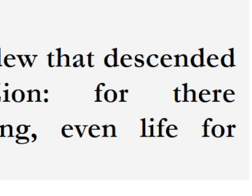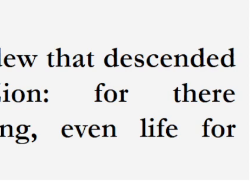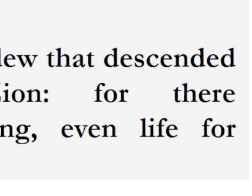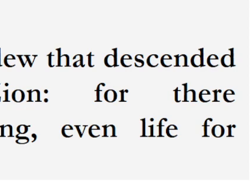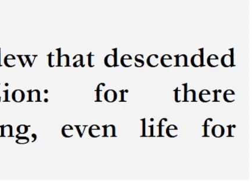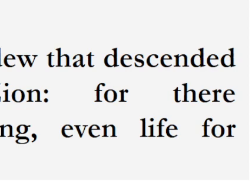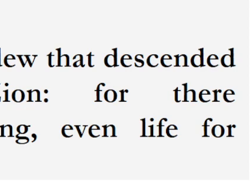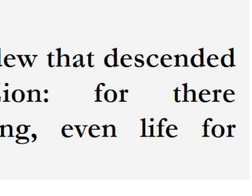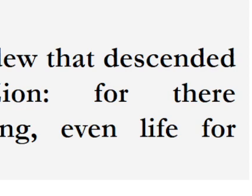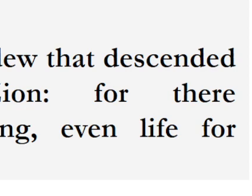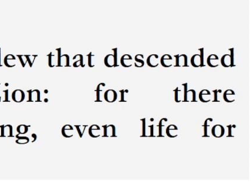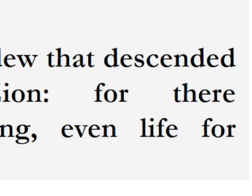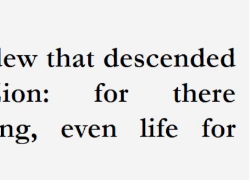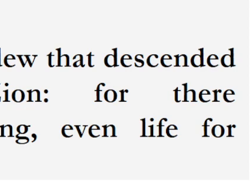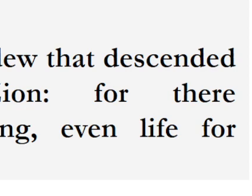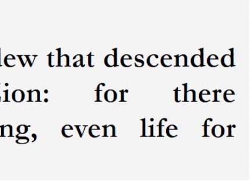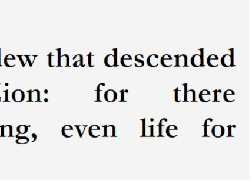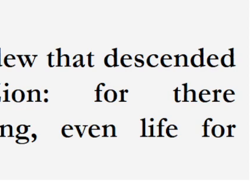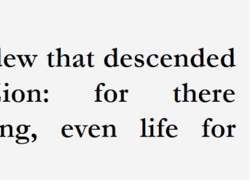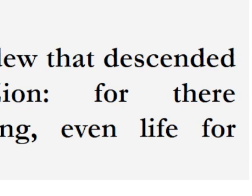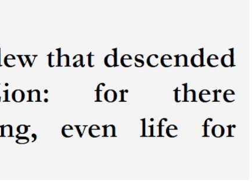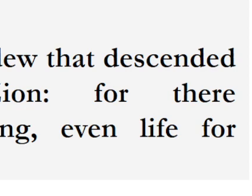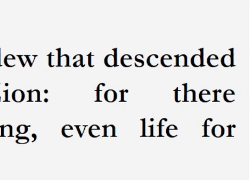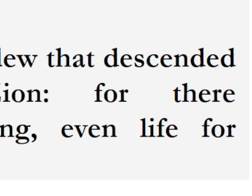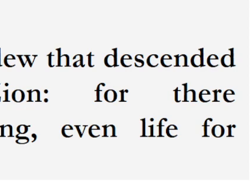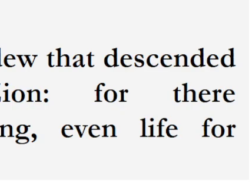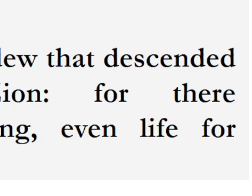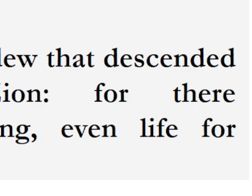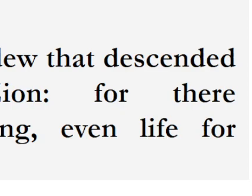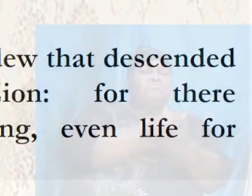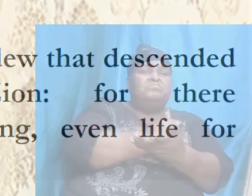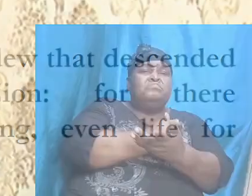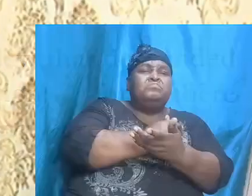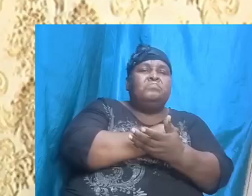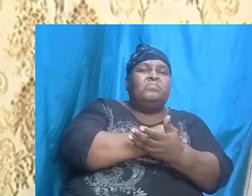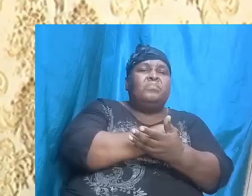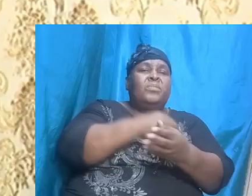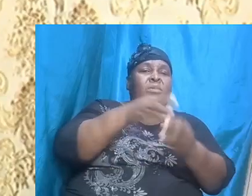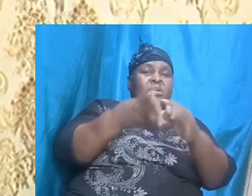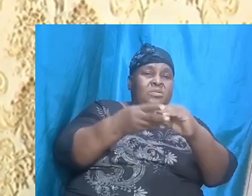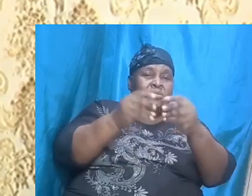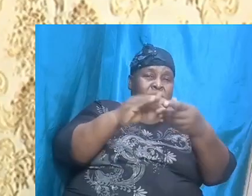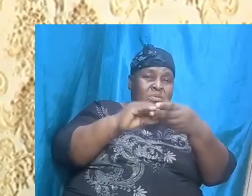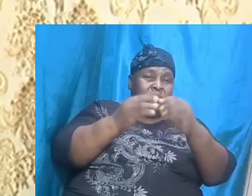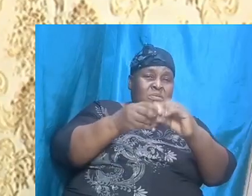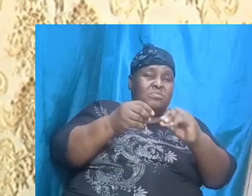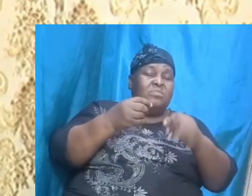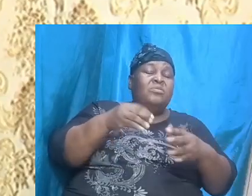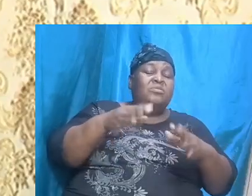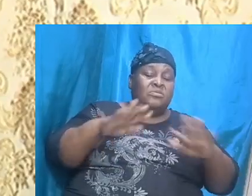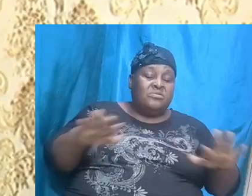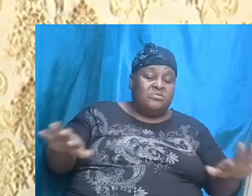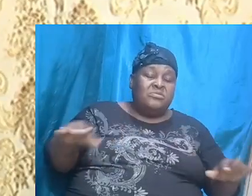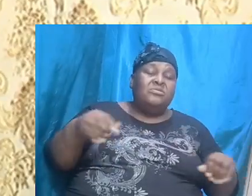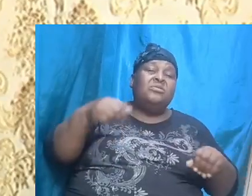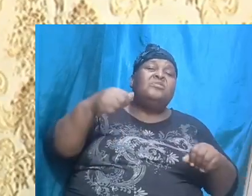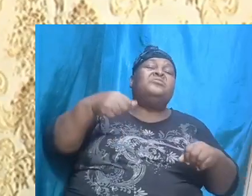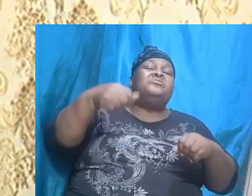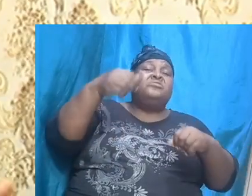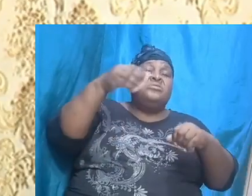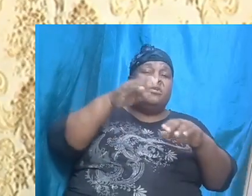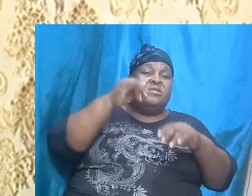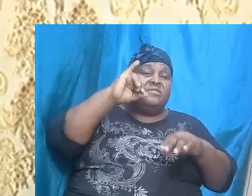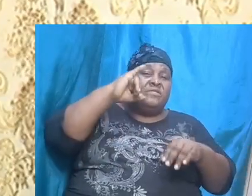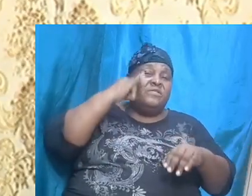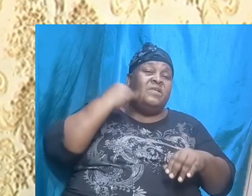the Bible, when we look at the scripture in the book of Genesis, the Bible tells us a story about the children of Israel at the tower, or well,